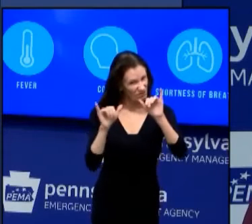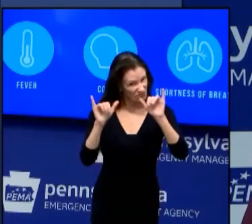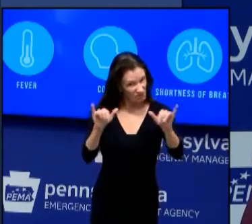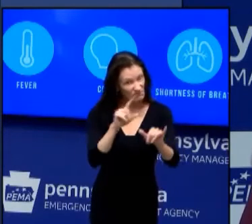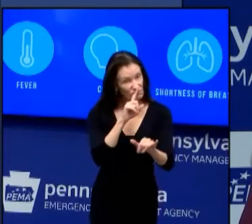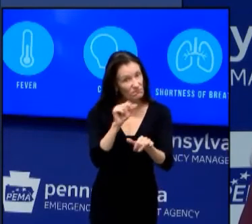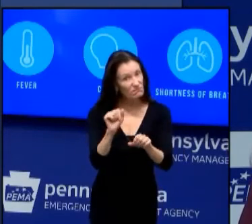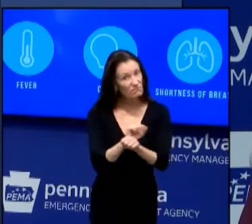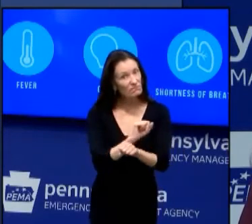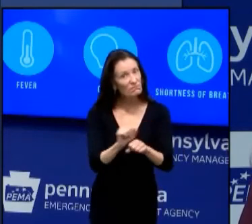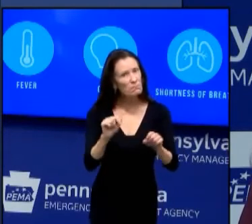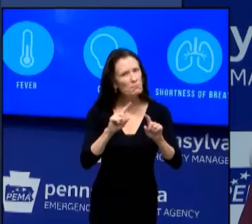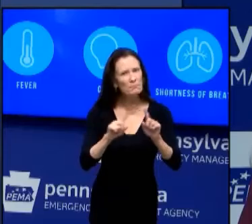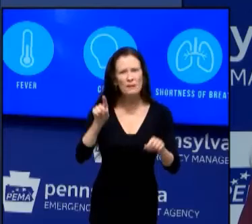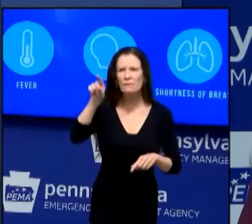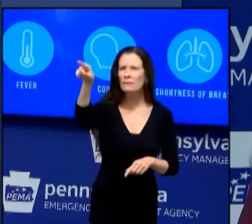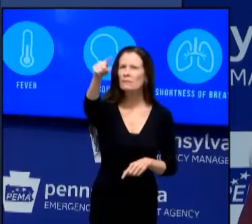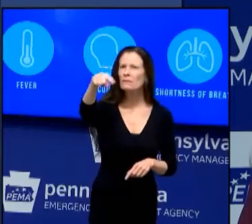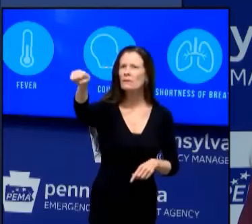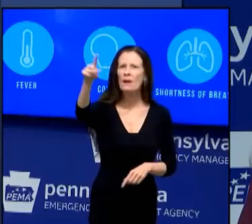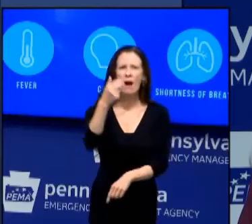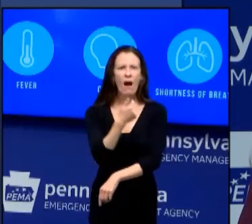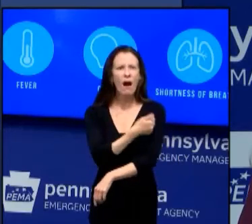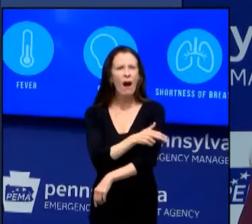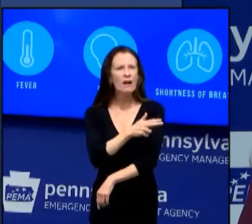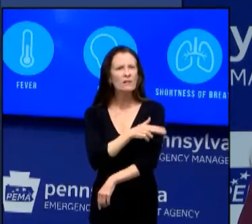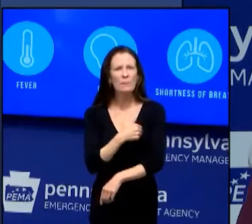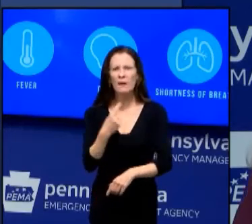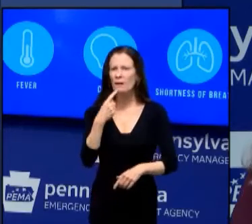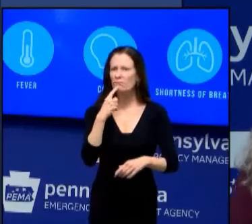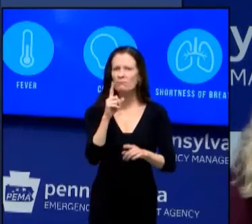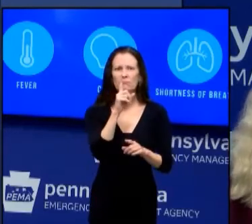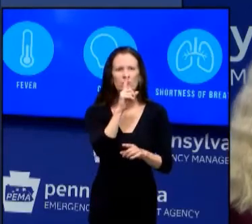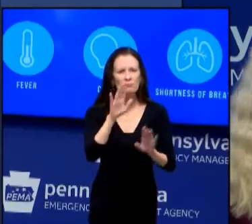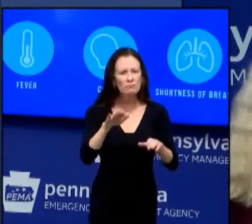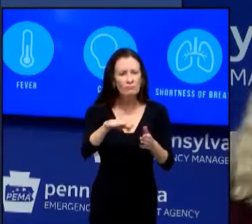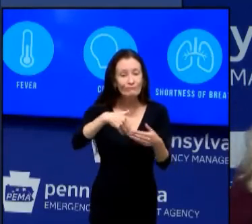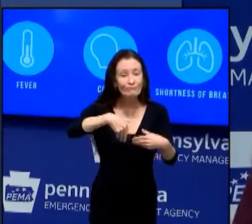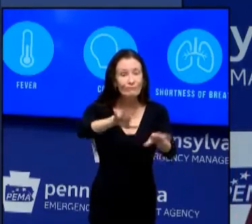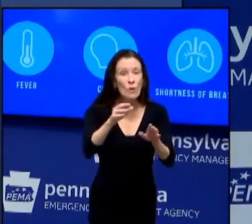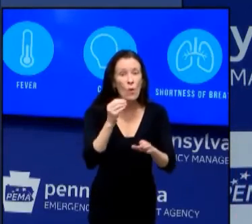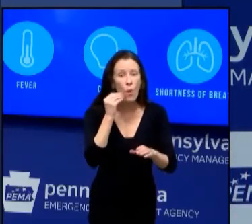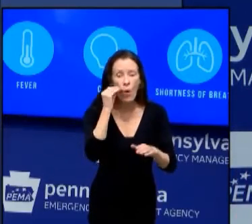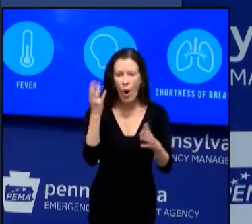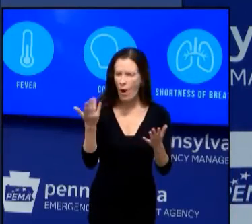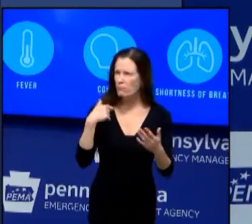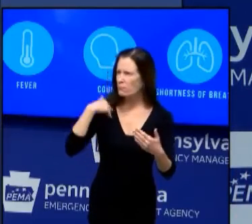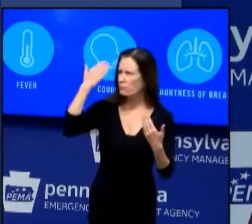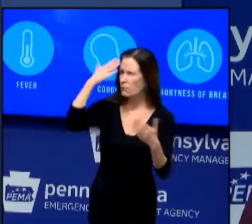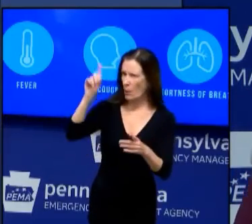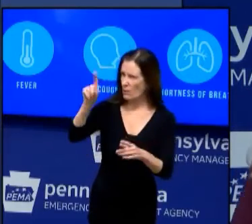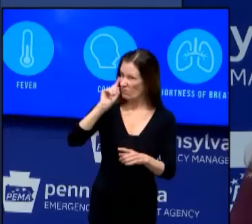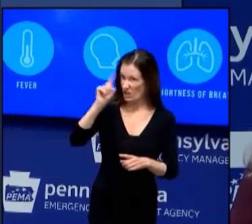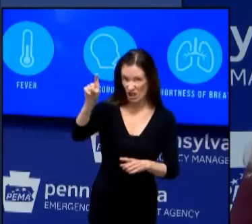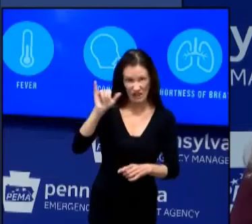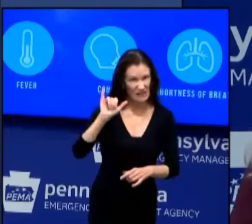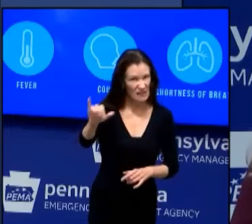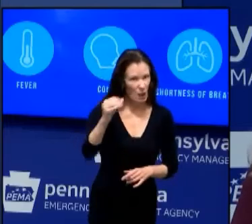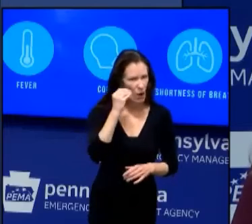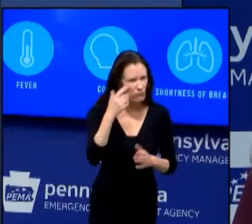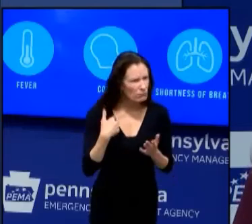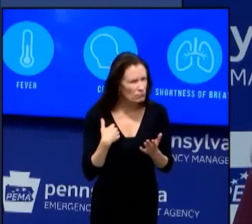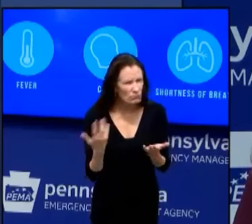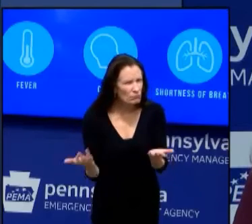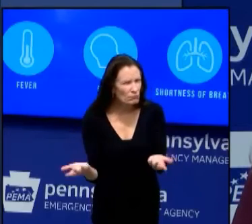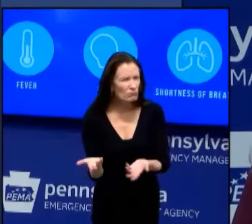reporting who has been released to their homes that have tested positive? So we are not getting reports from the hospital about who they release,